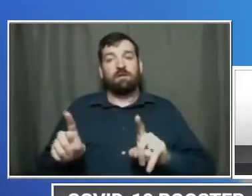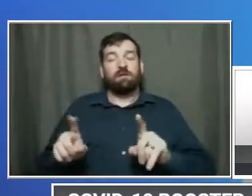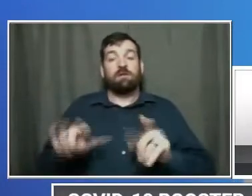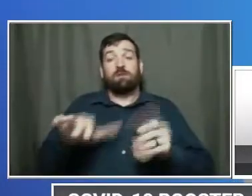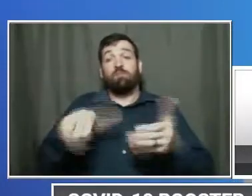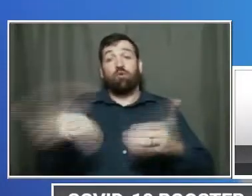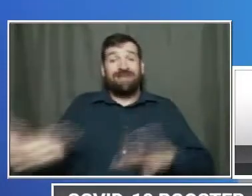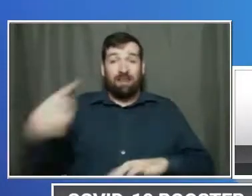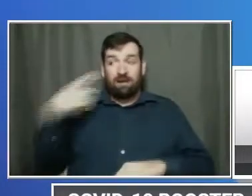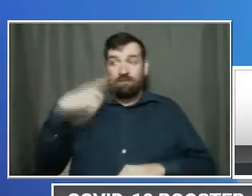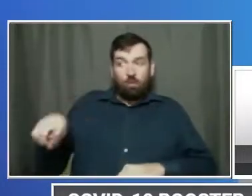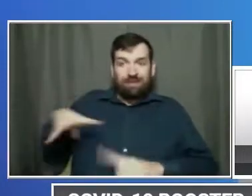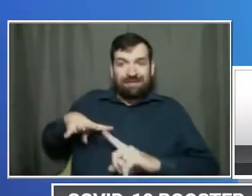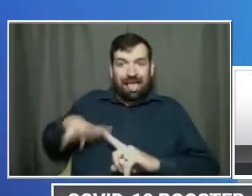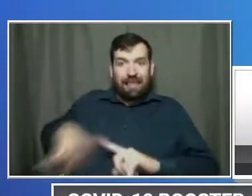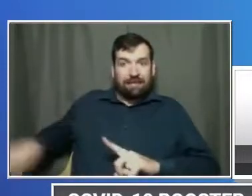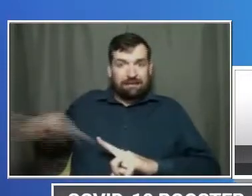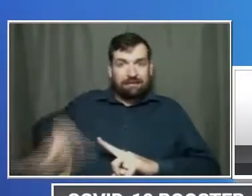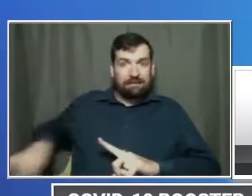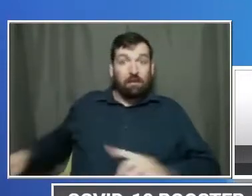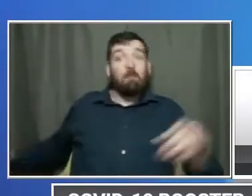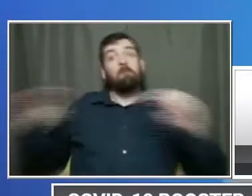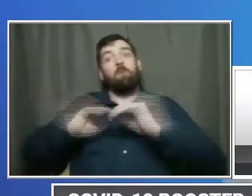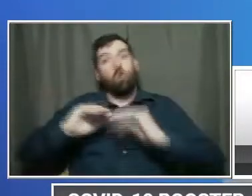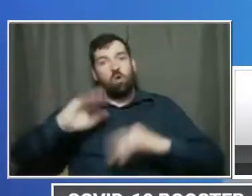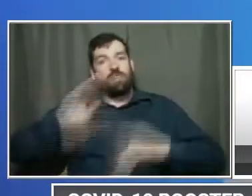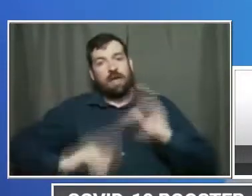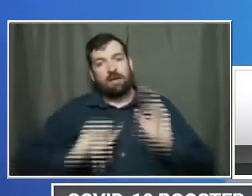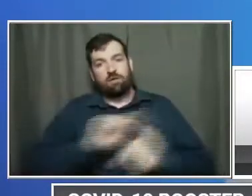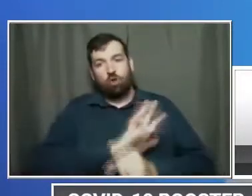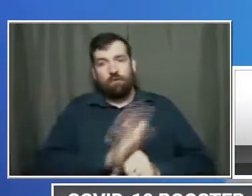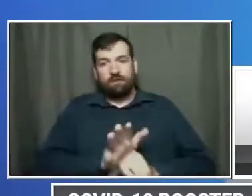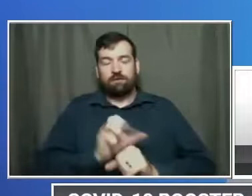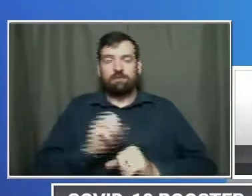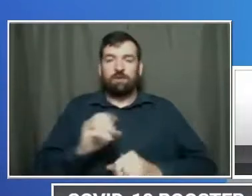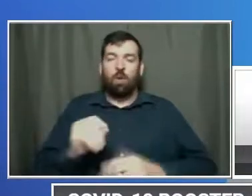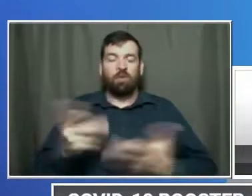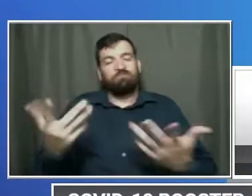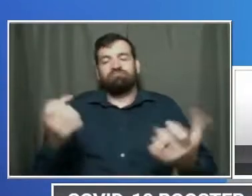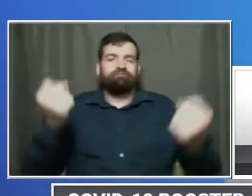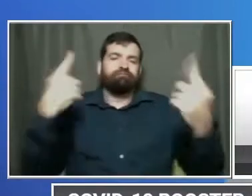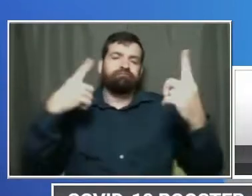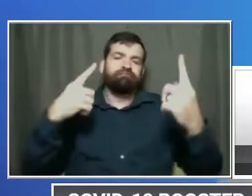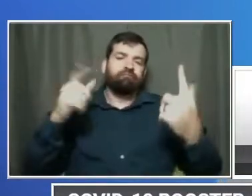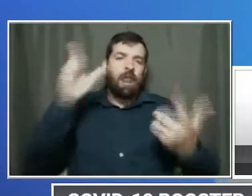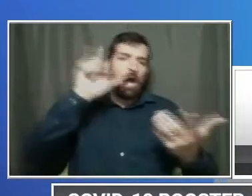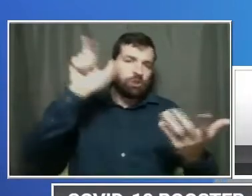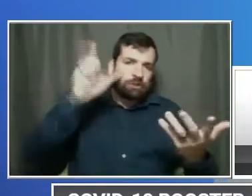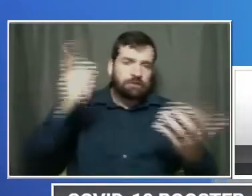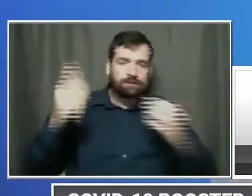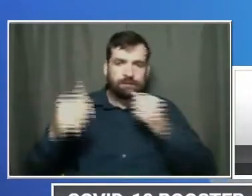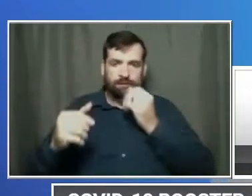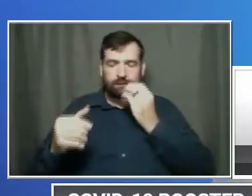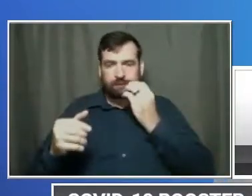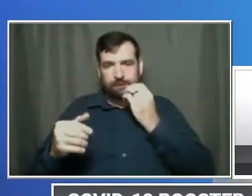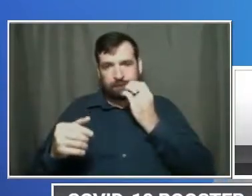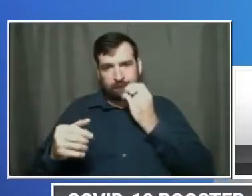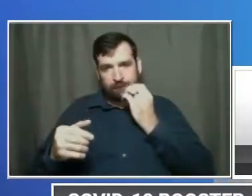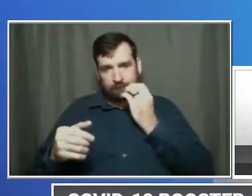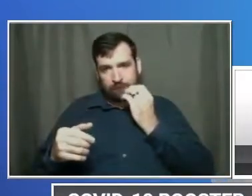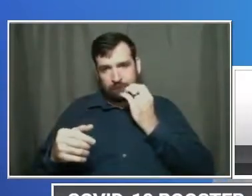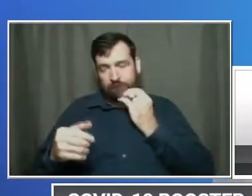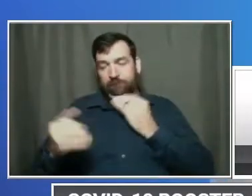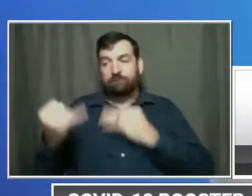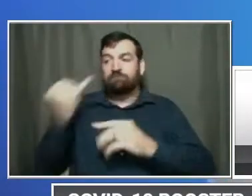dialysis is higher than the mortality from COVID. So it was kind of a logical thing to keep anybody that was on dialysis, keep